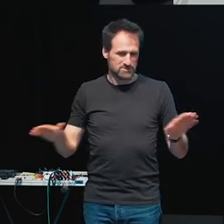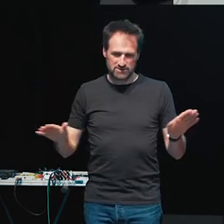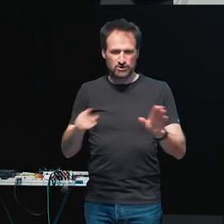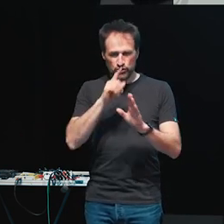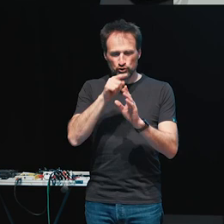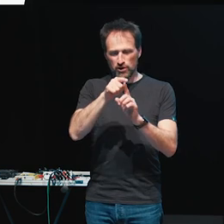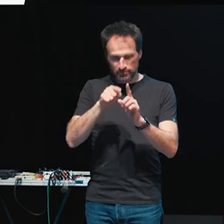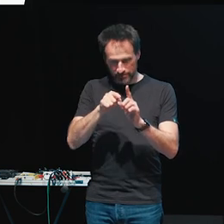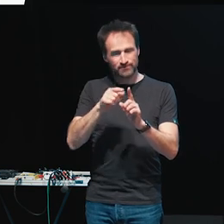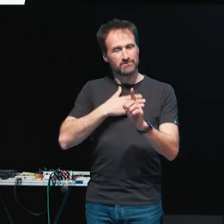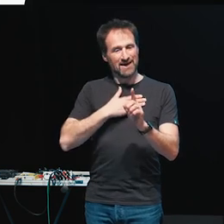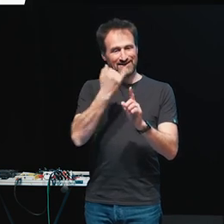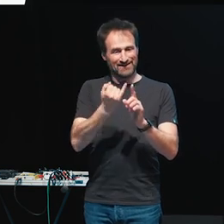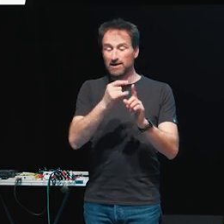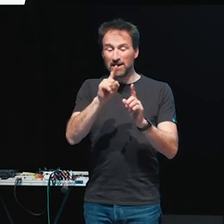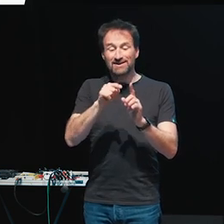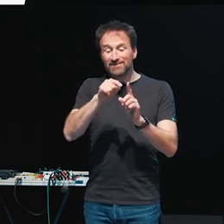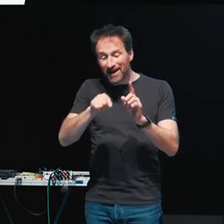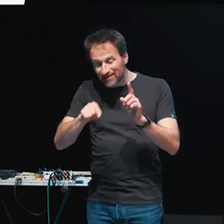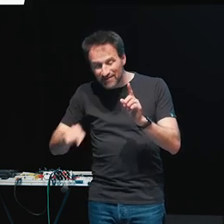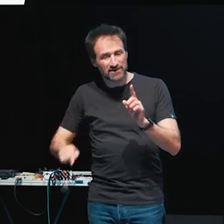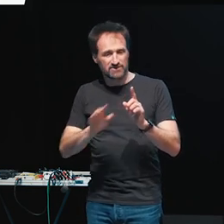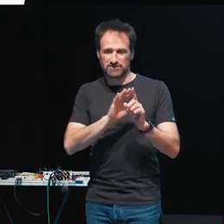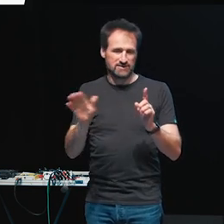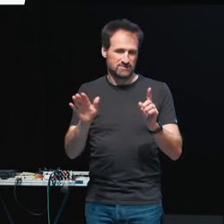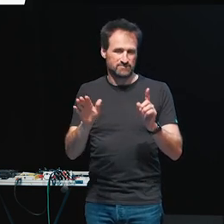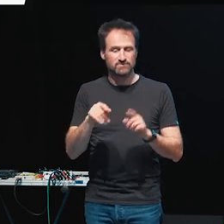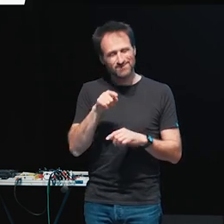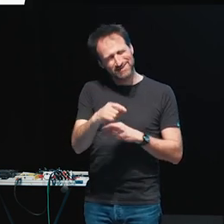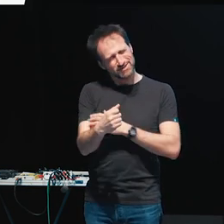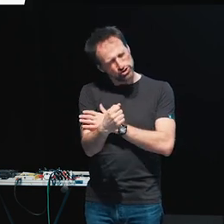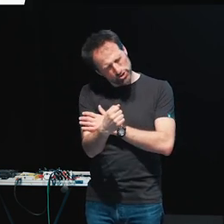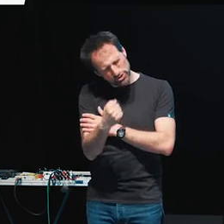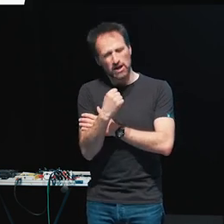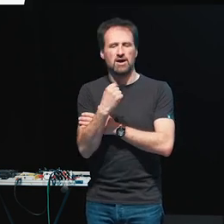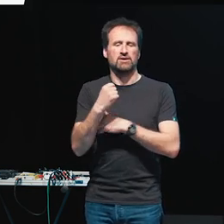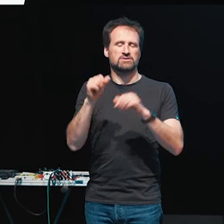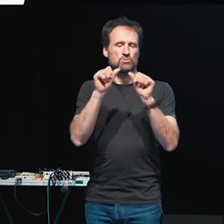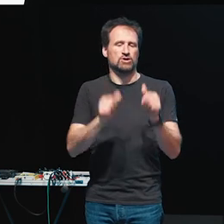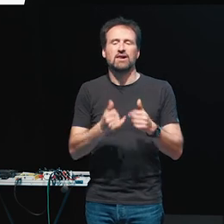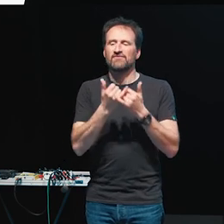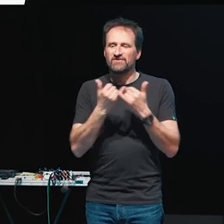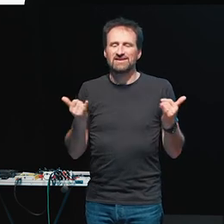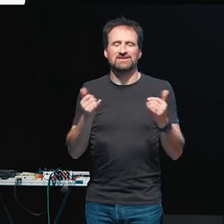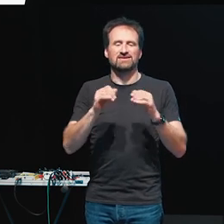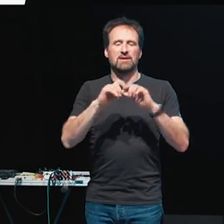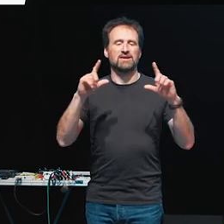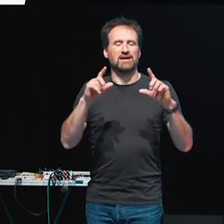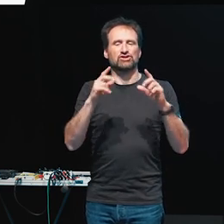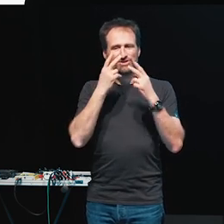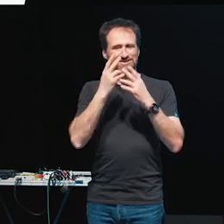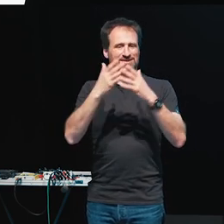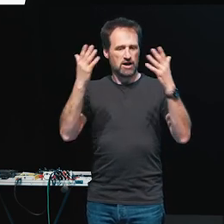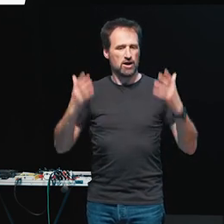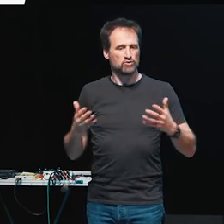So this allows you to build a very, very strong mental model of how your application looks like even without opening your browser. So you